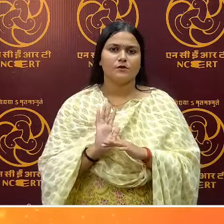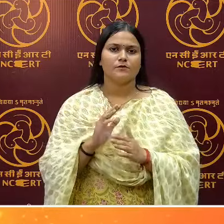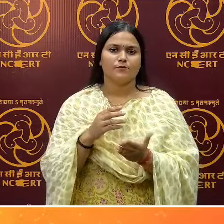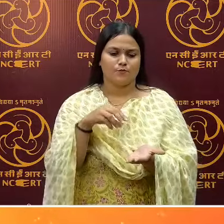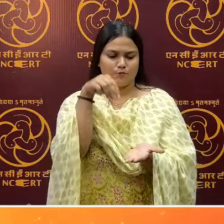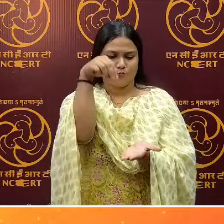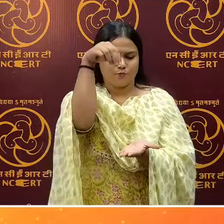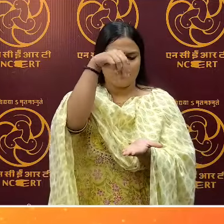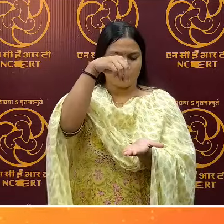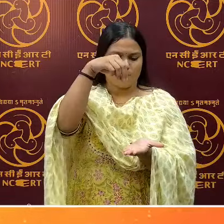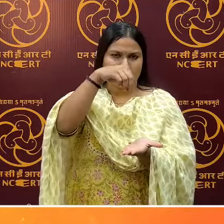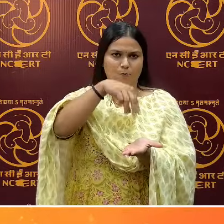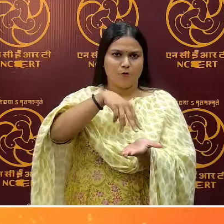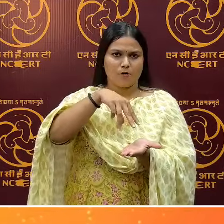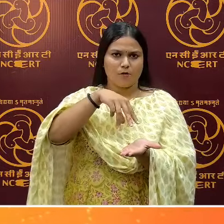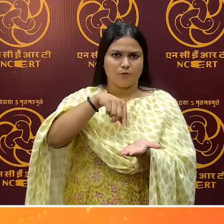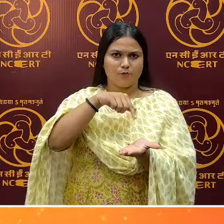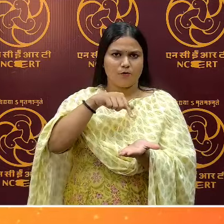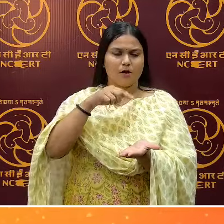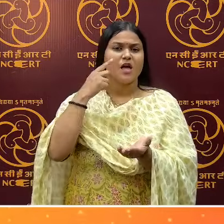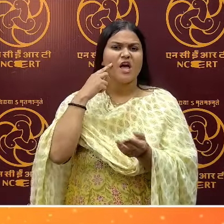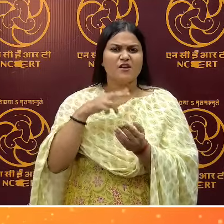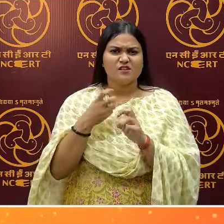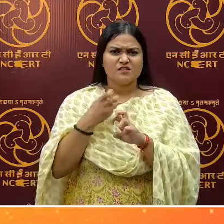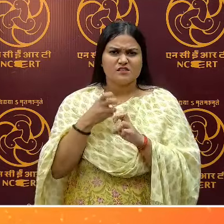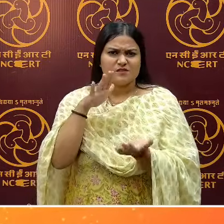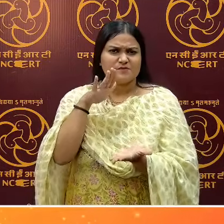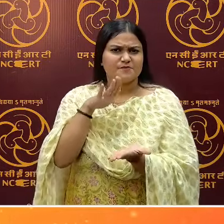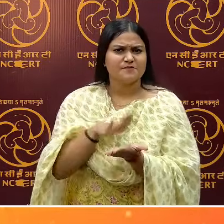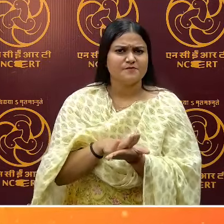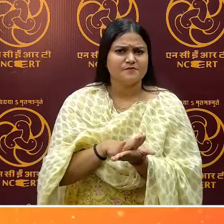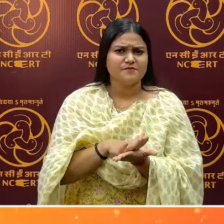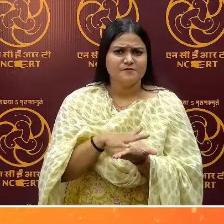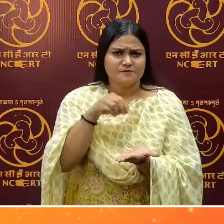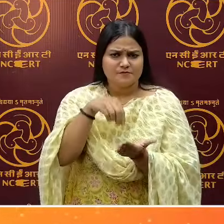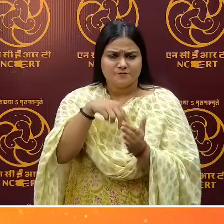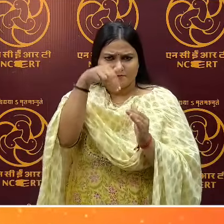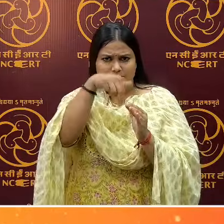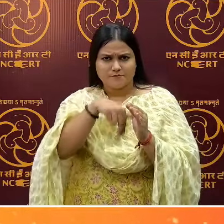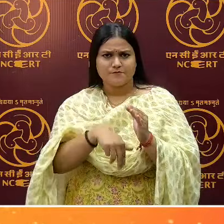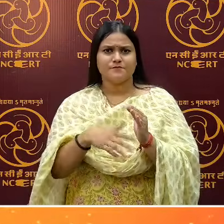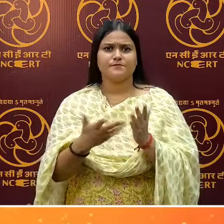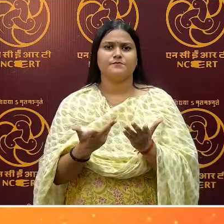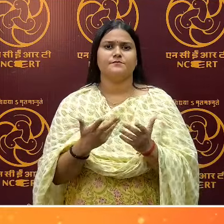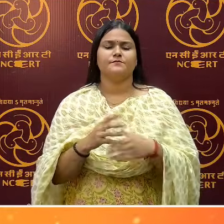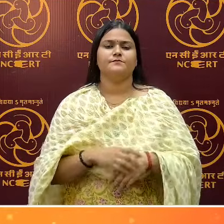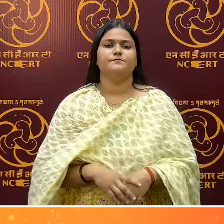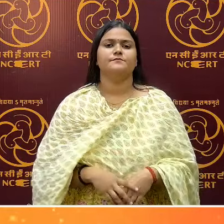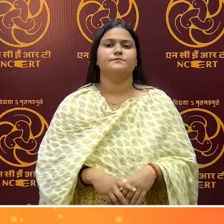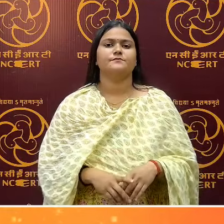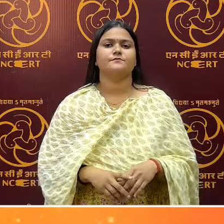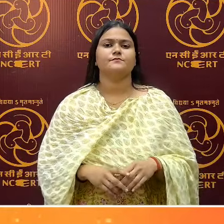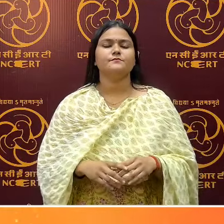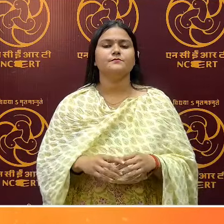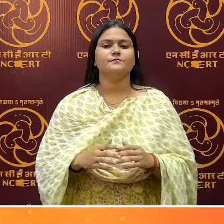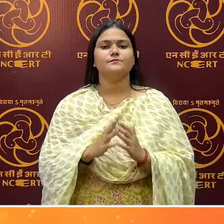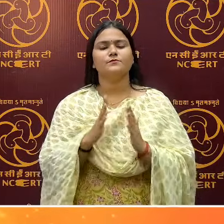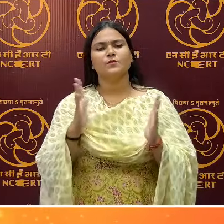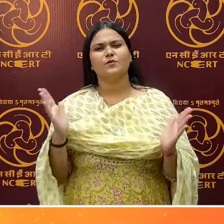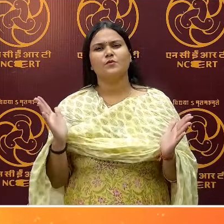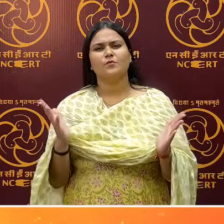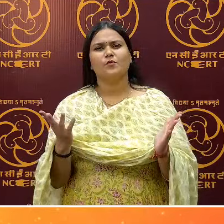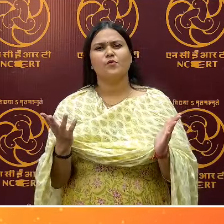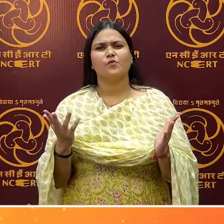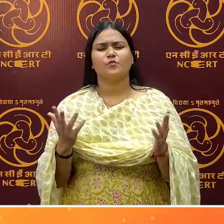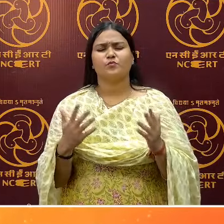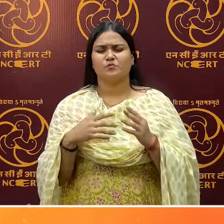float. So even if we hard press, but there is still some air, I have beaten this aluminium foil quite hard so that there